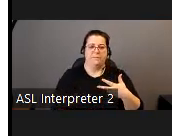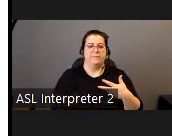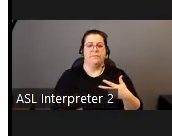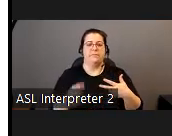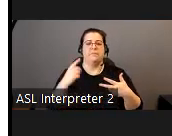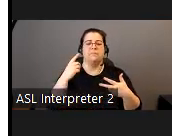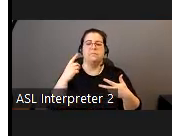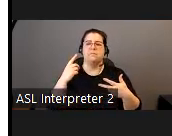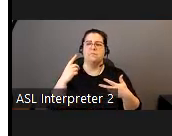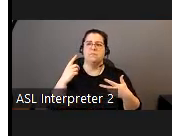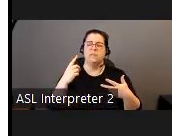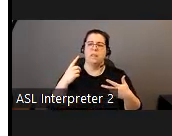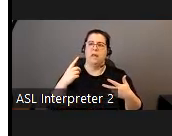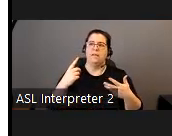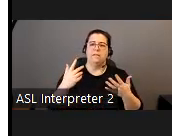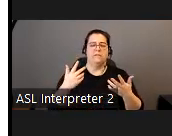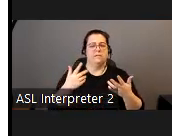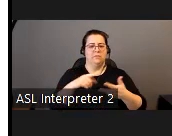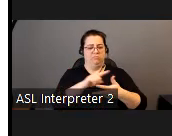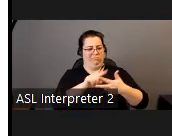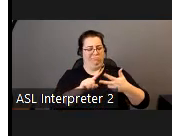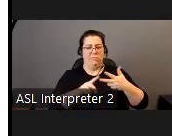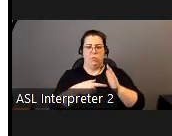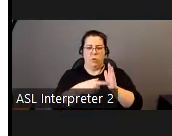need to be taken up and acted upon